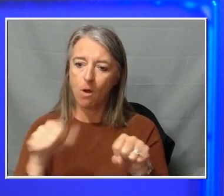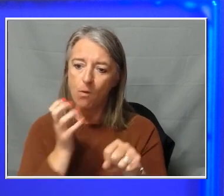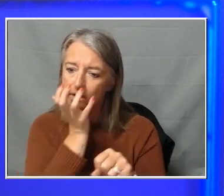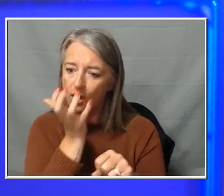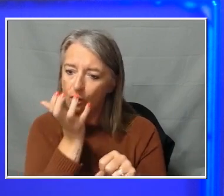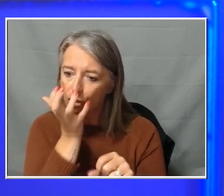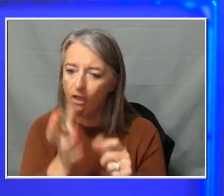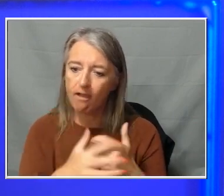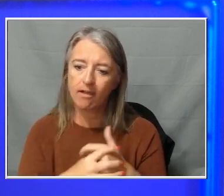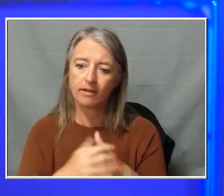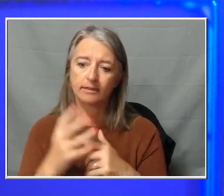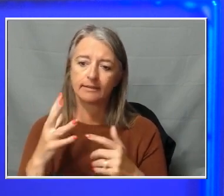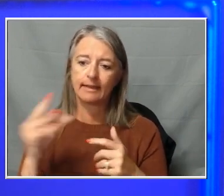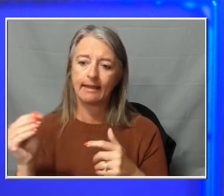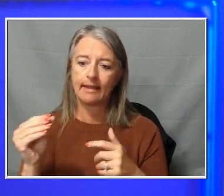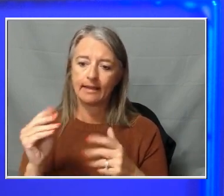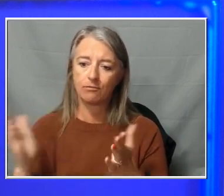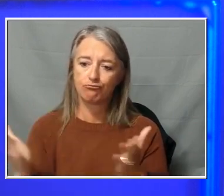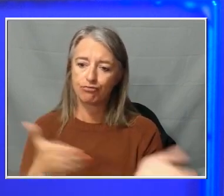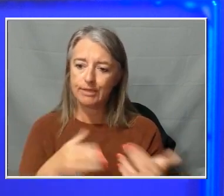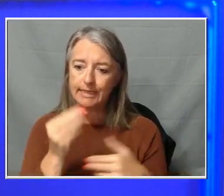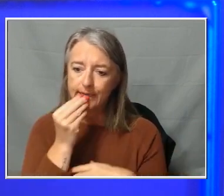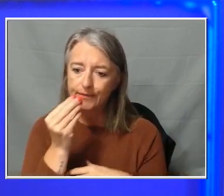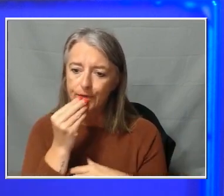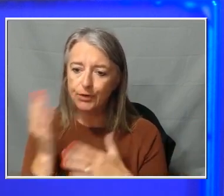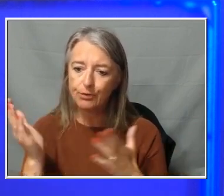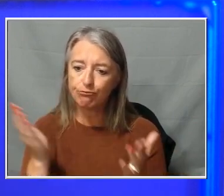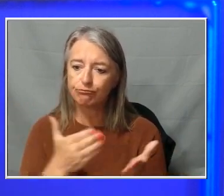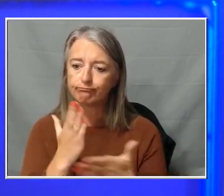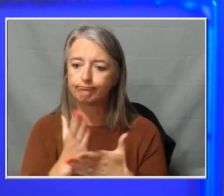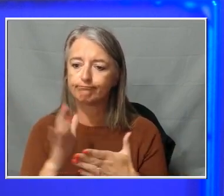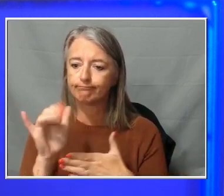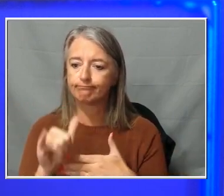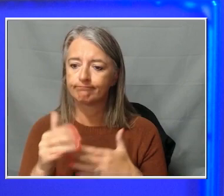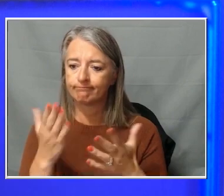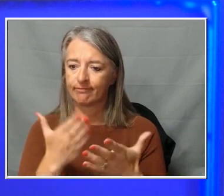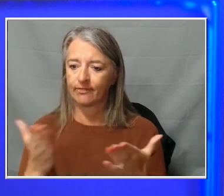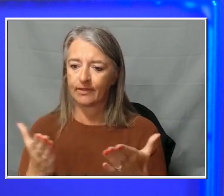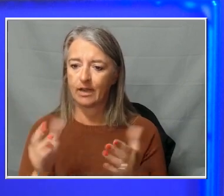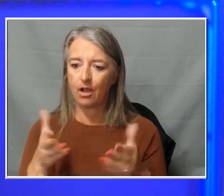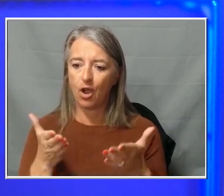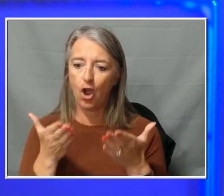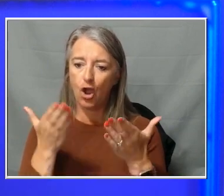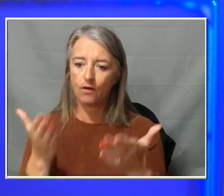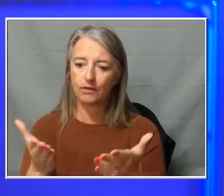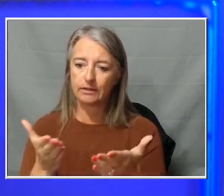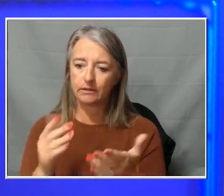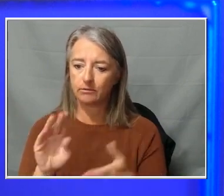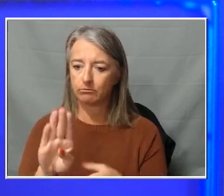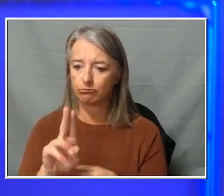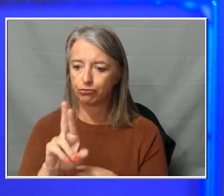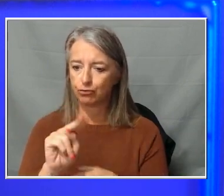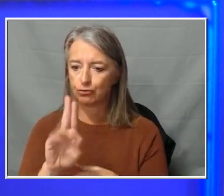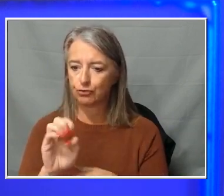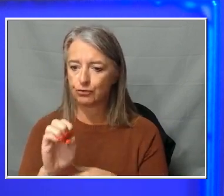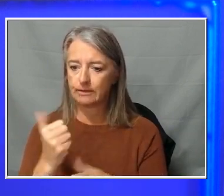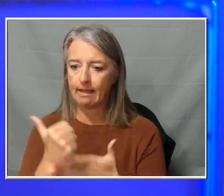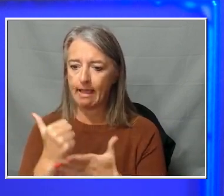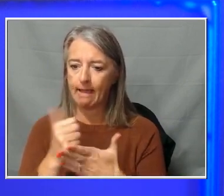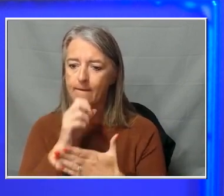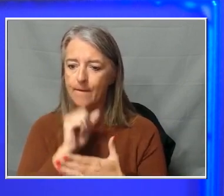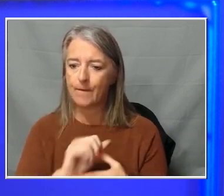and just bringing food, bringing by things, you know, offering to take Bruce, my toddler, my